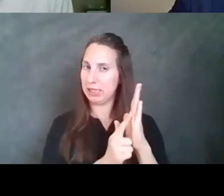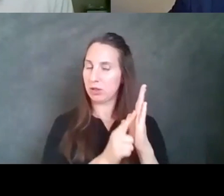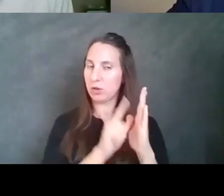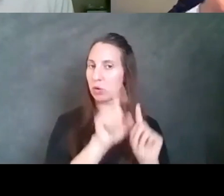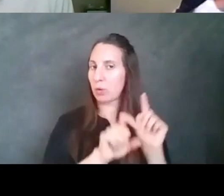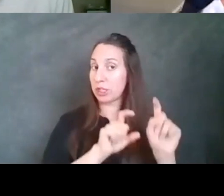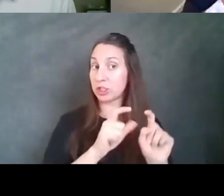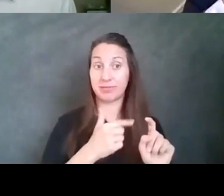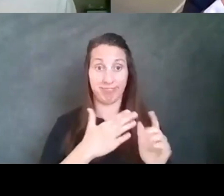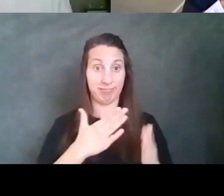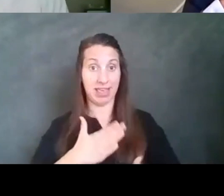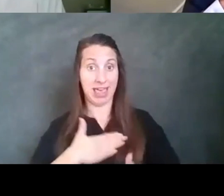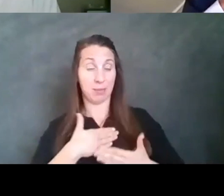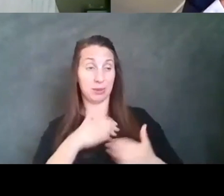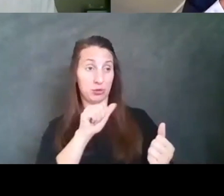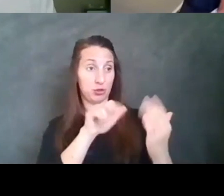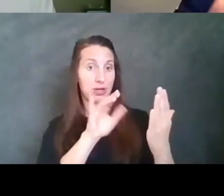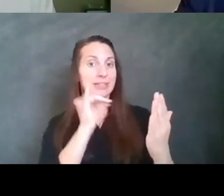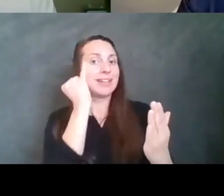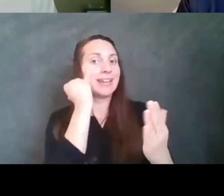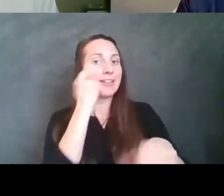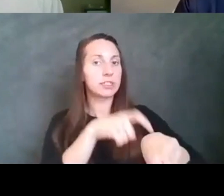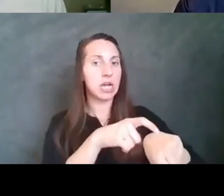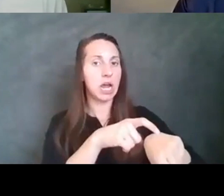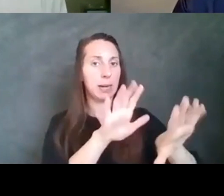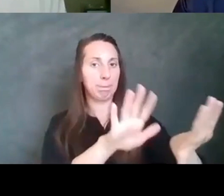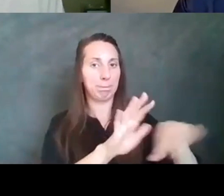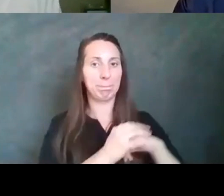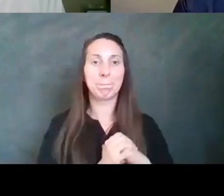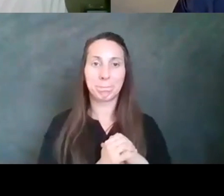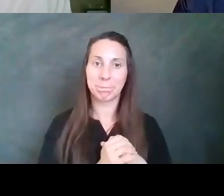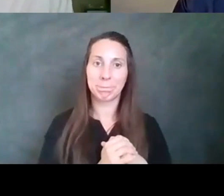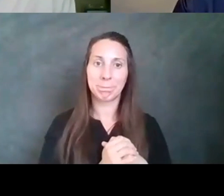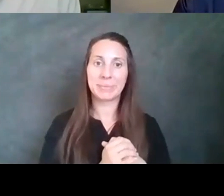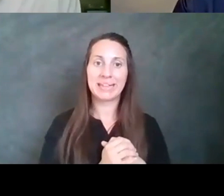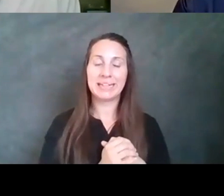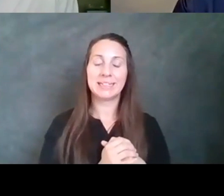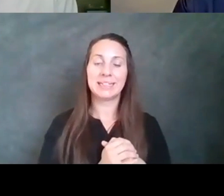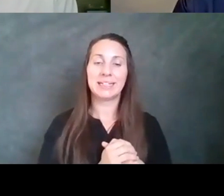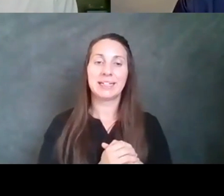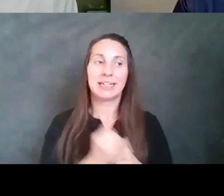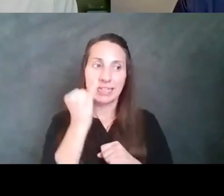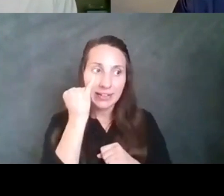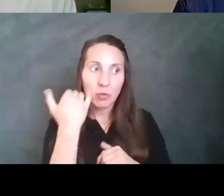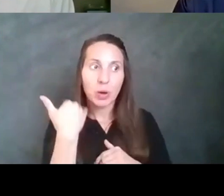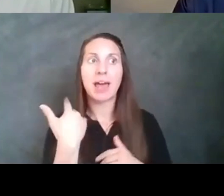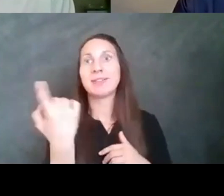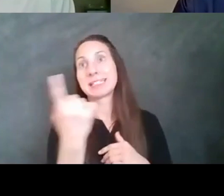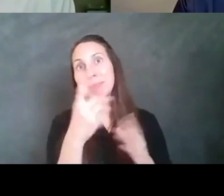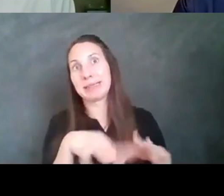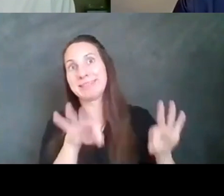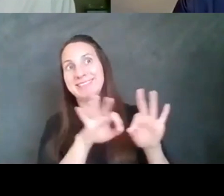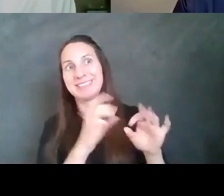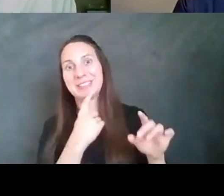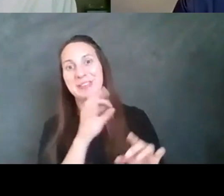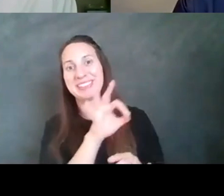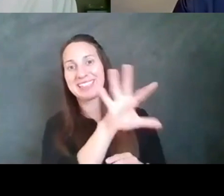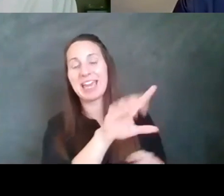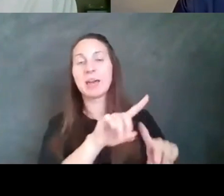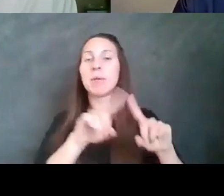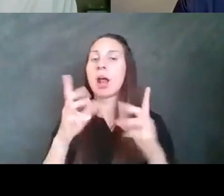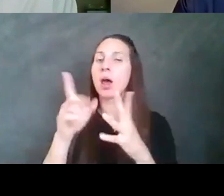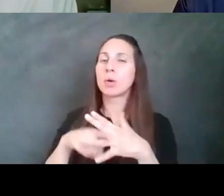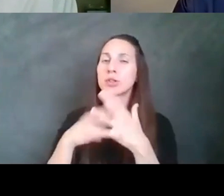be happy to address those if we have time, to the extent that we can and that we have something meaningful to say. But I want to start with some of